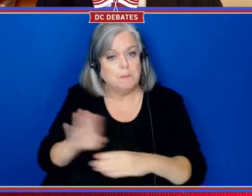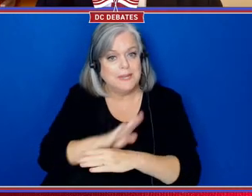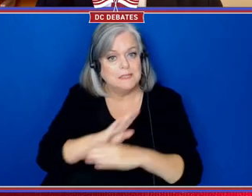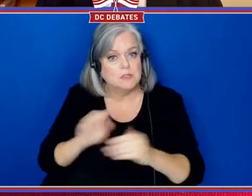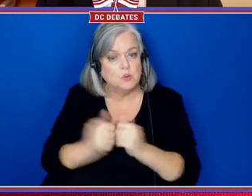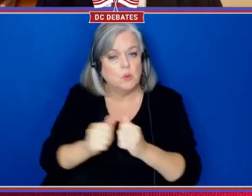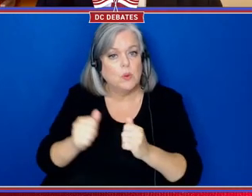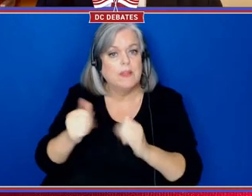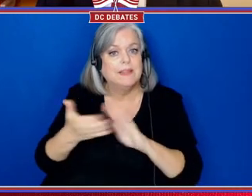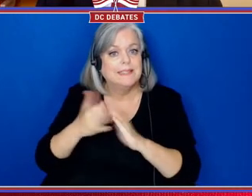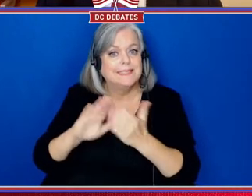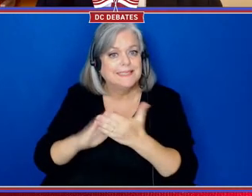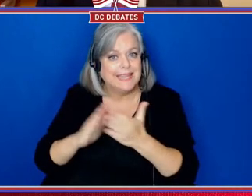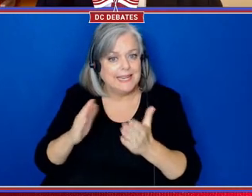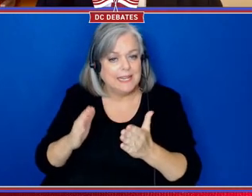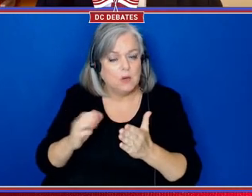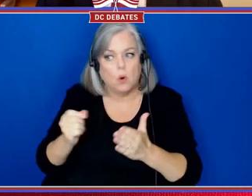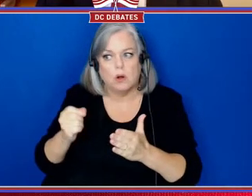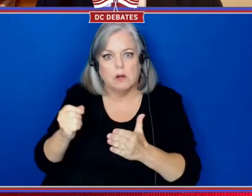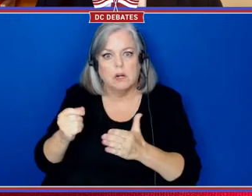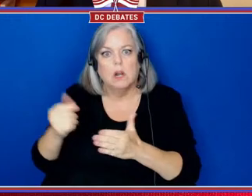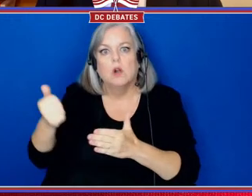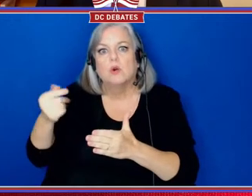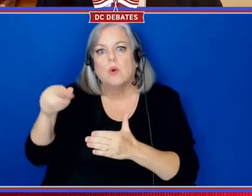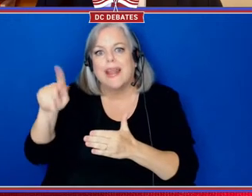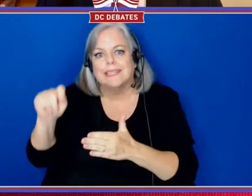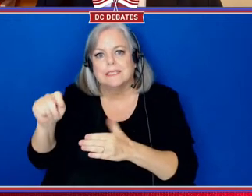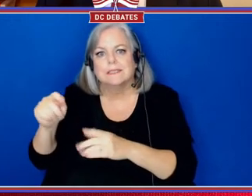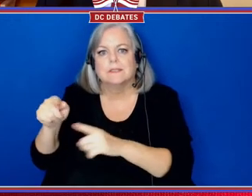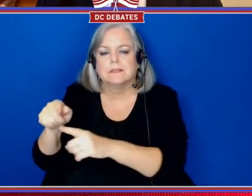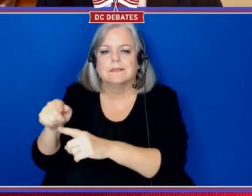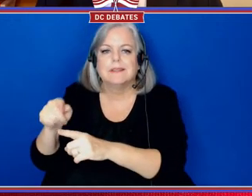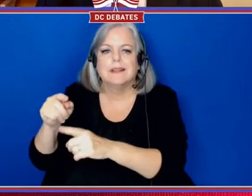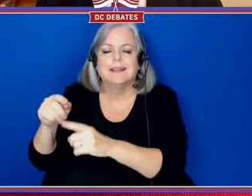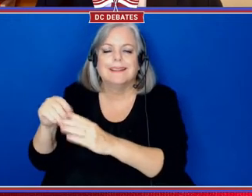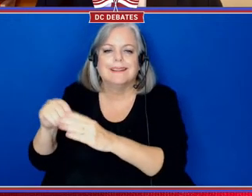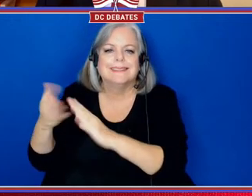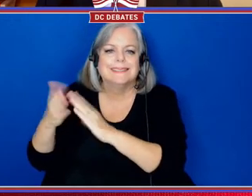to my campaign will not suffer any consequences or have their funding threatened?